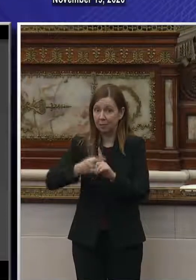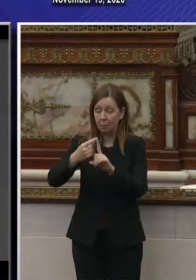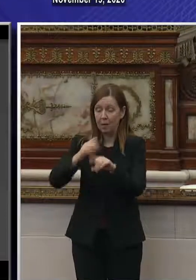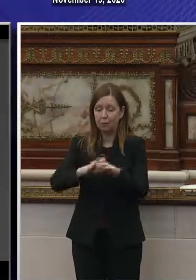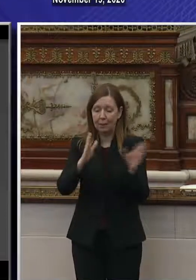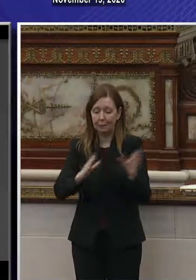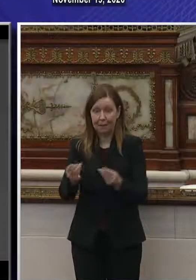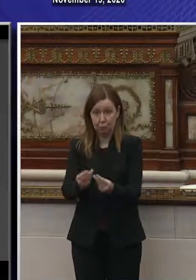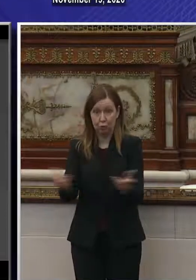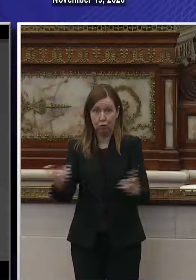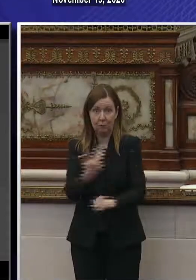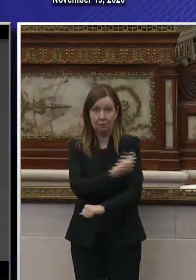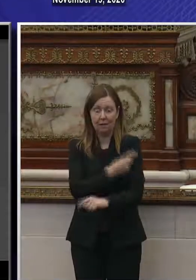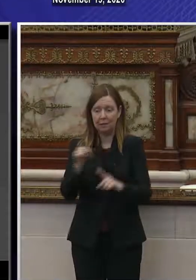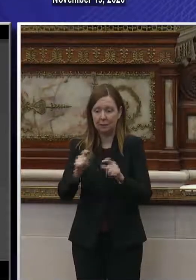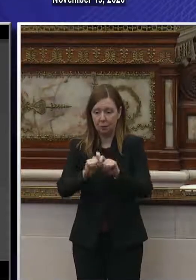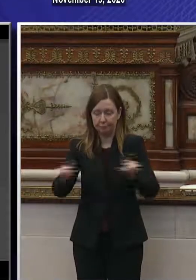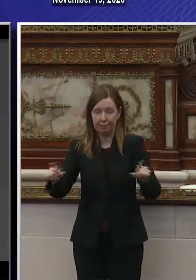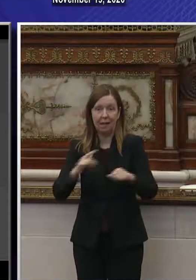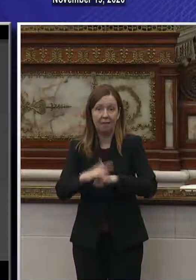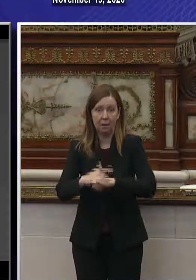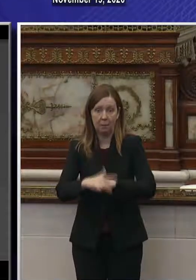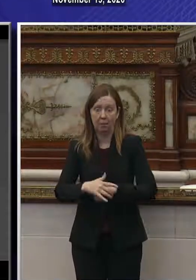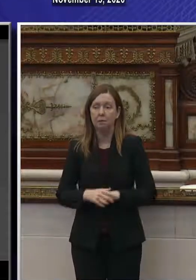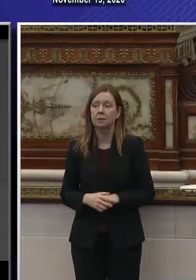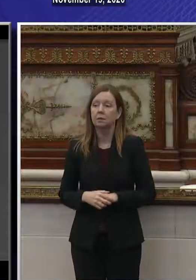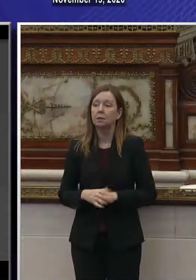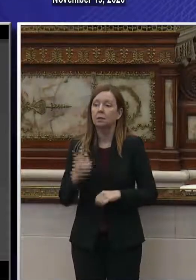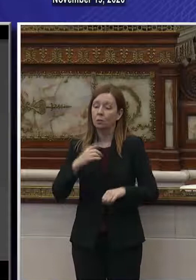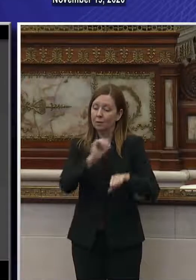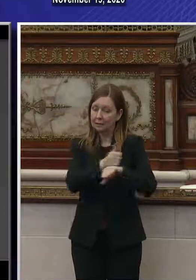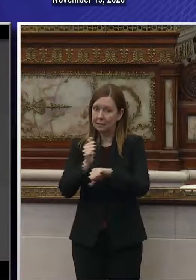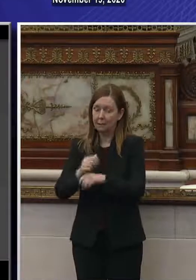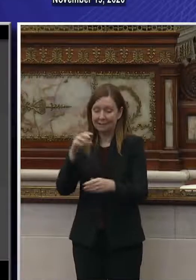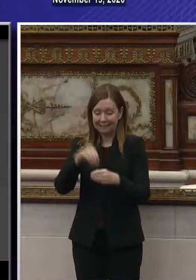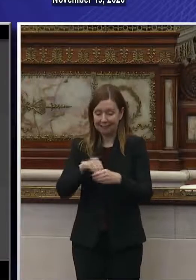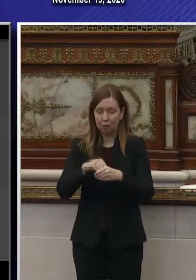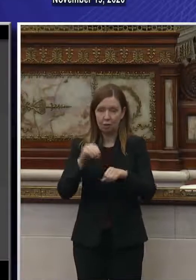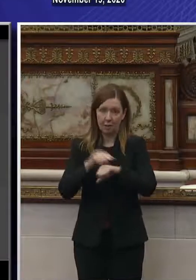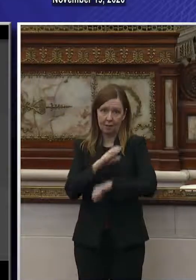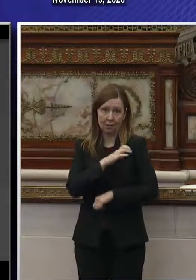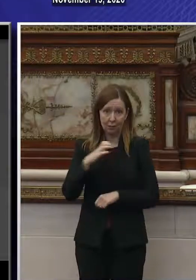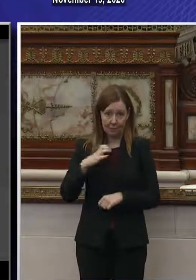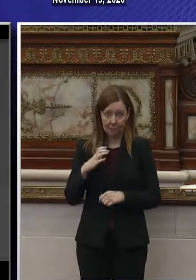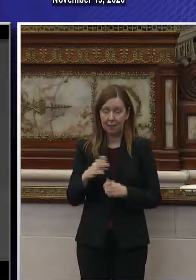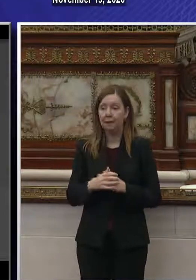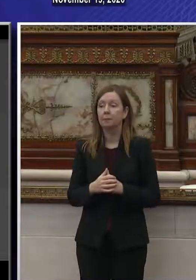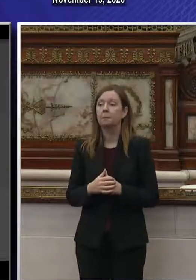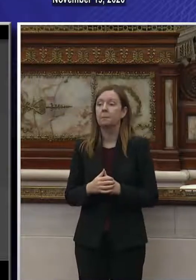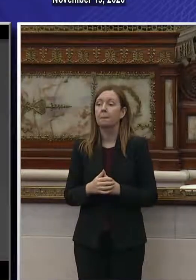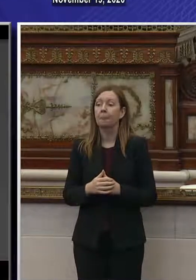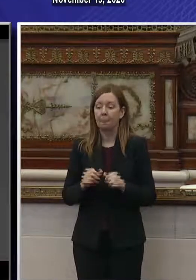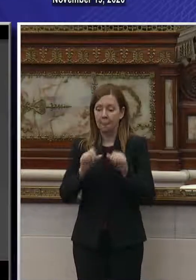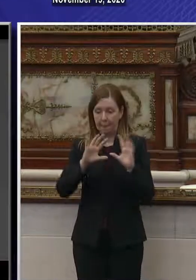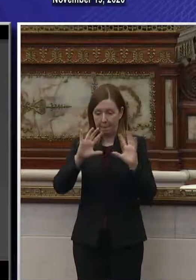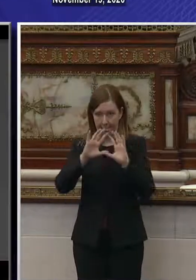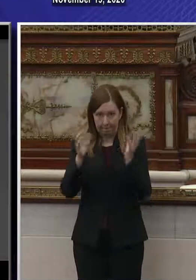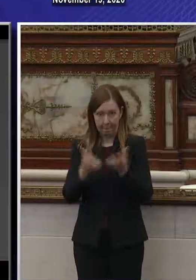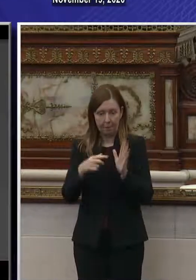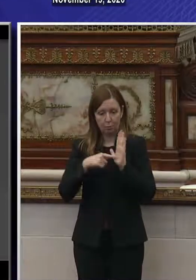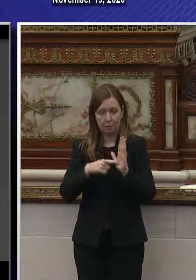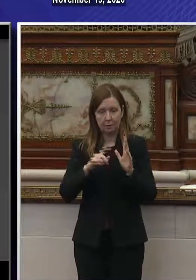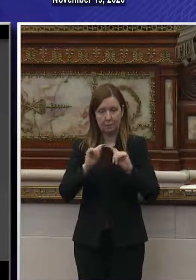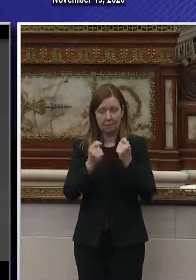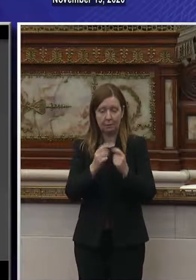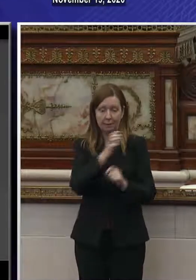plan to distribute the vaccine once it is available. We've established an internal advisory committee consisting of a representative team